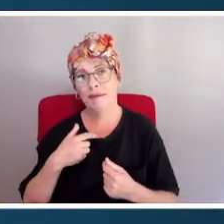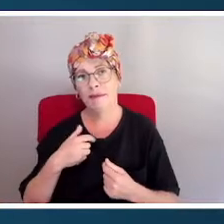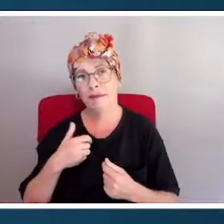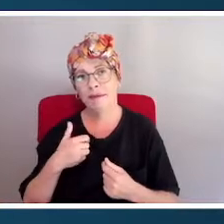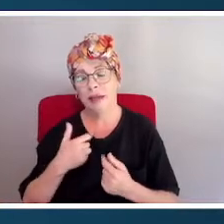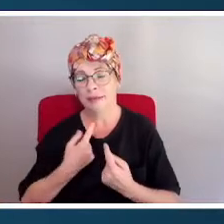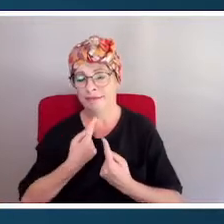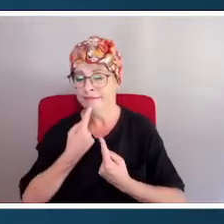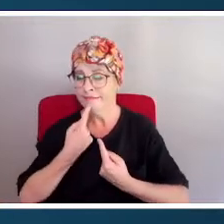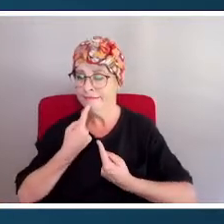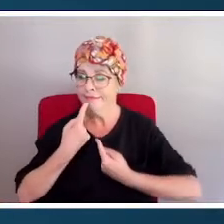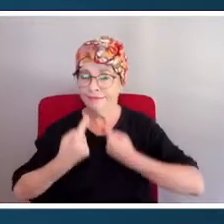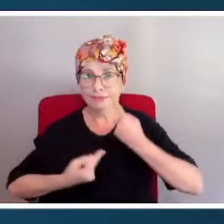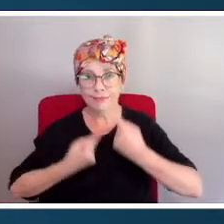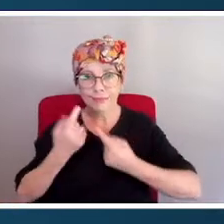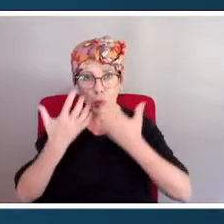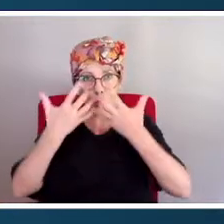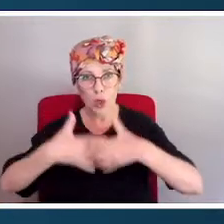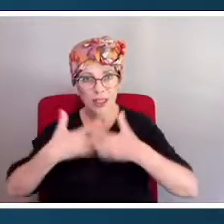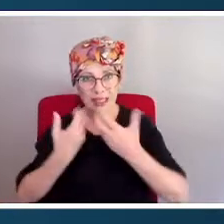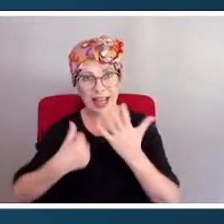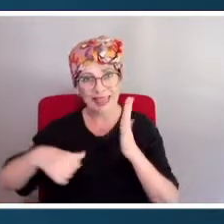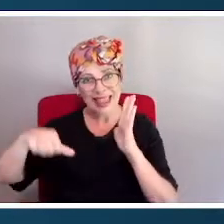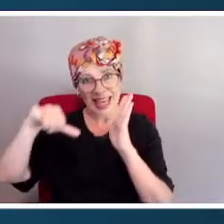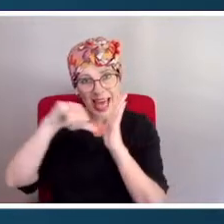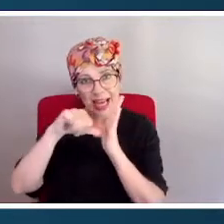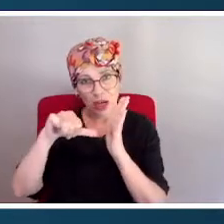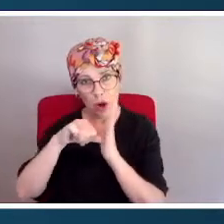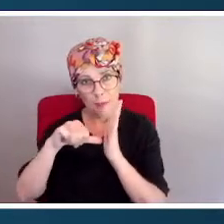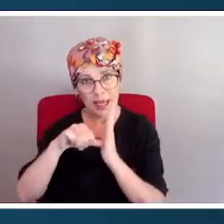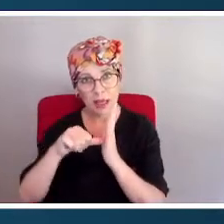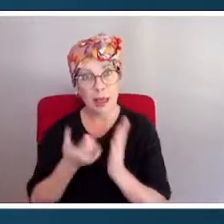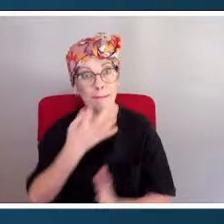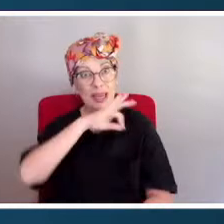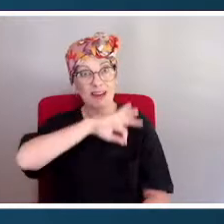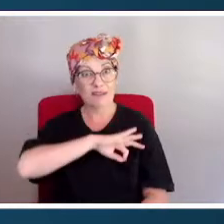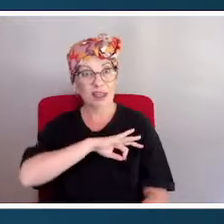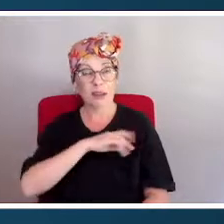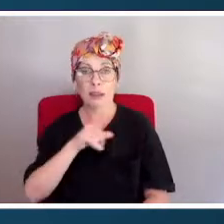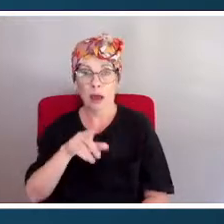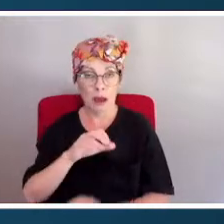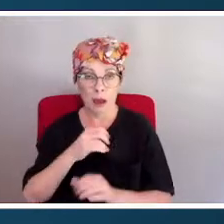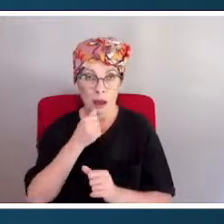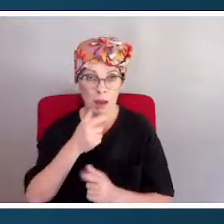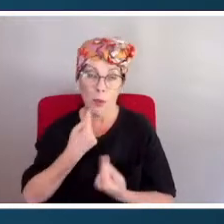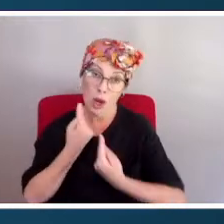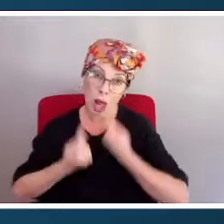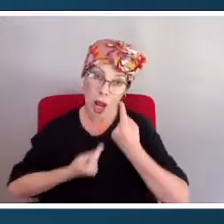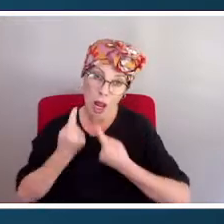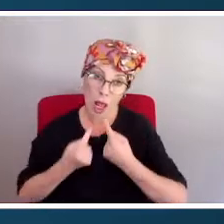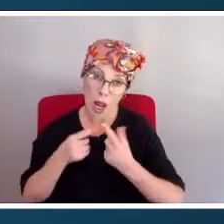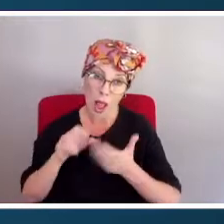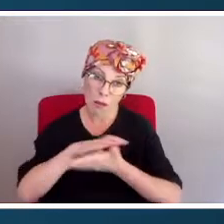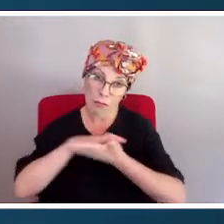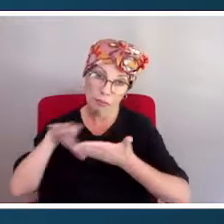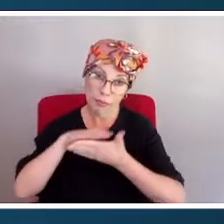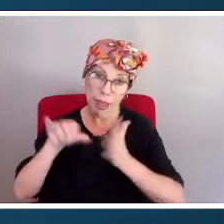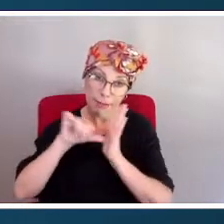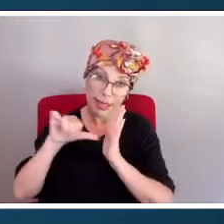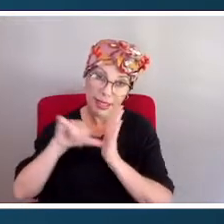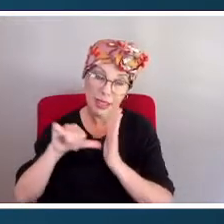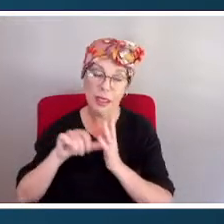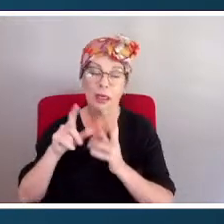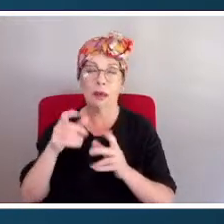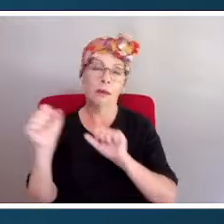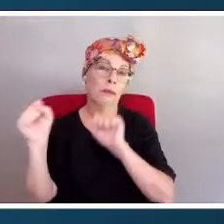you with the details this morning. In this room full of development professionals,